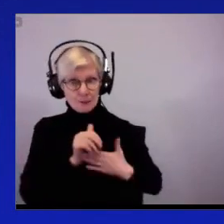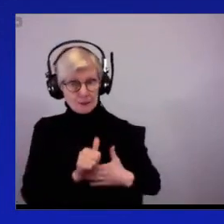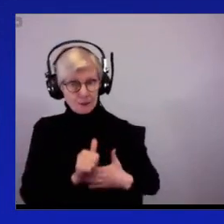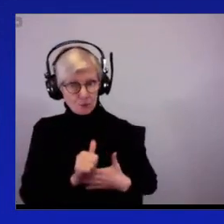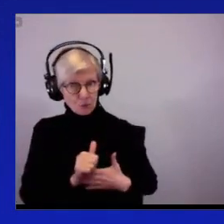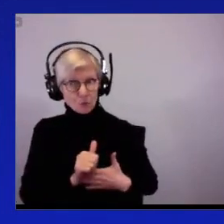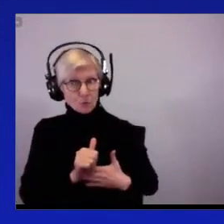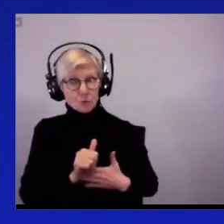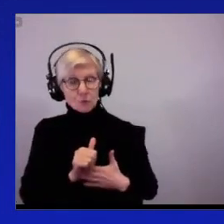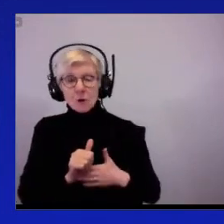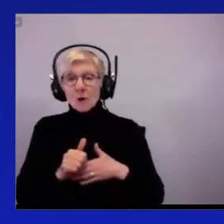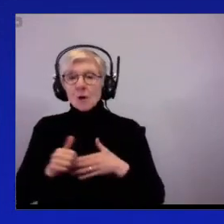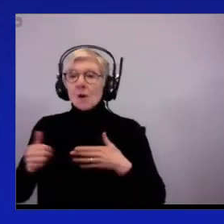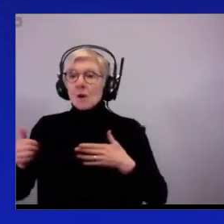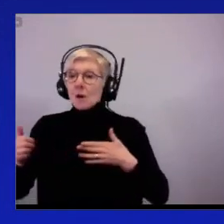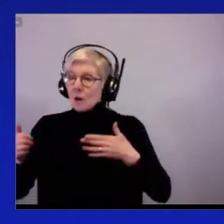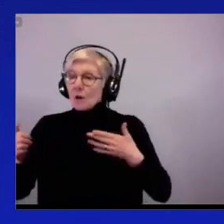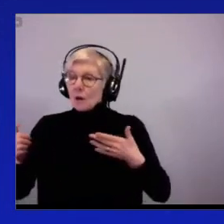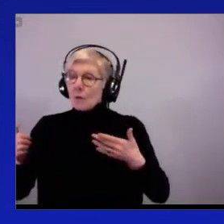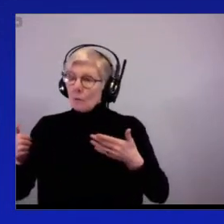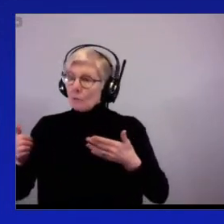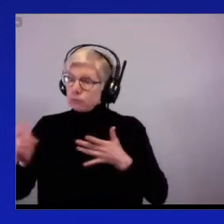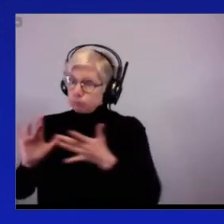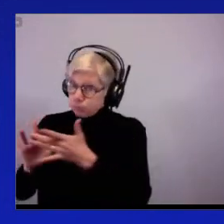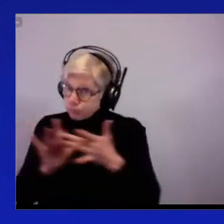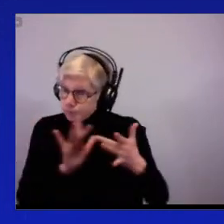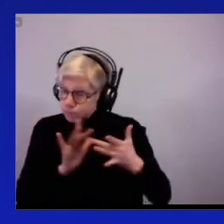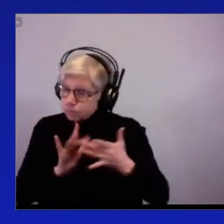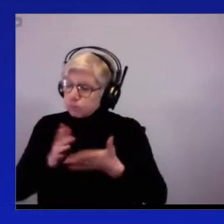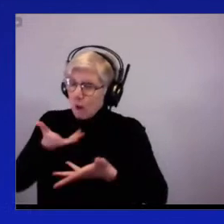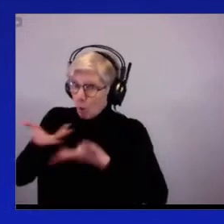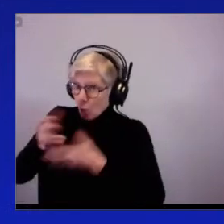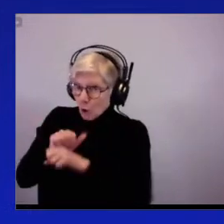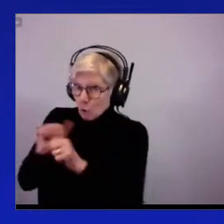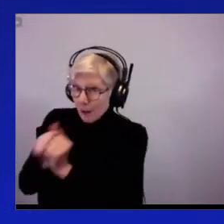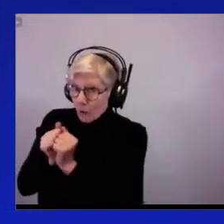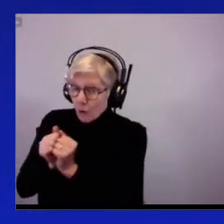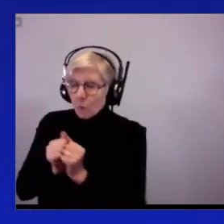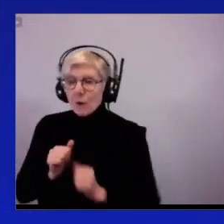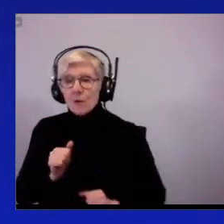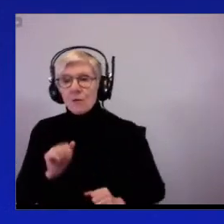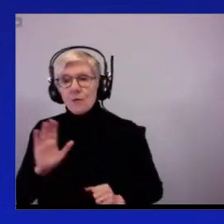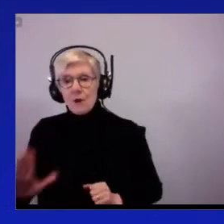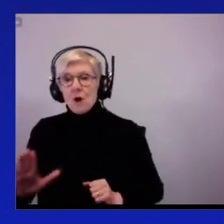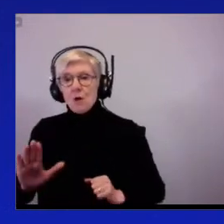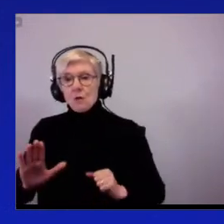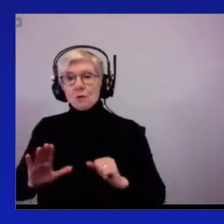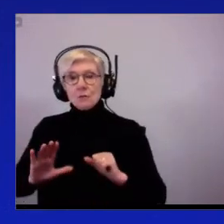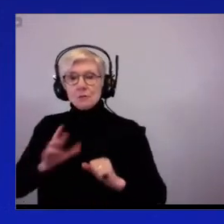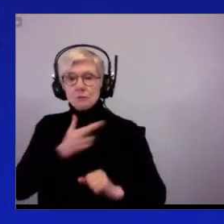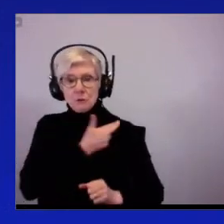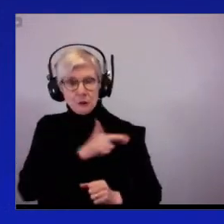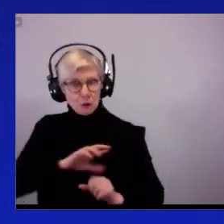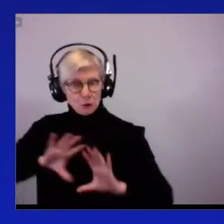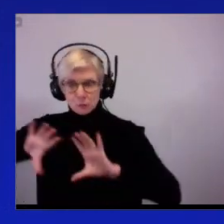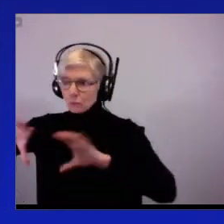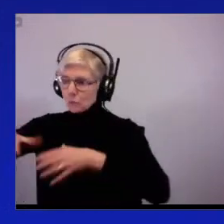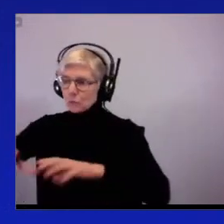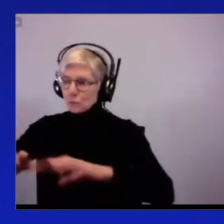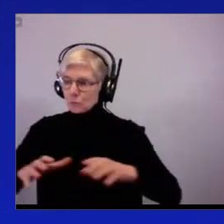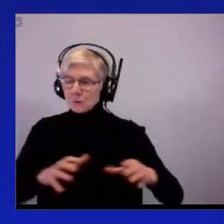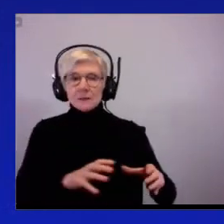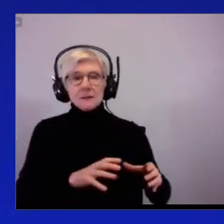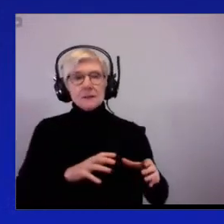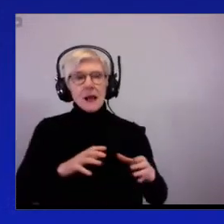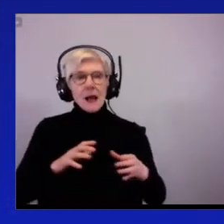that there's a lot to be gained from working with faith communities to share